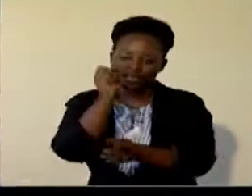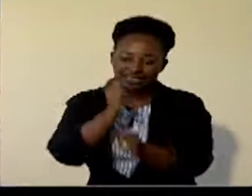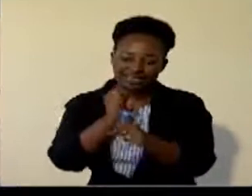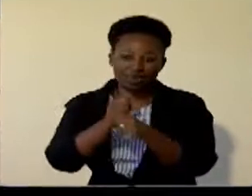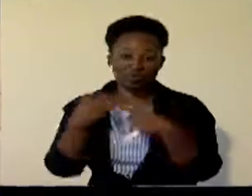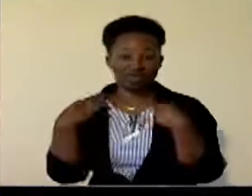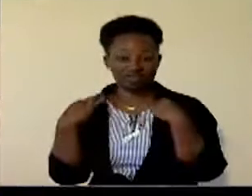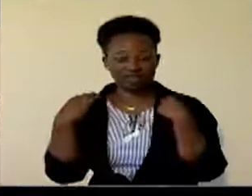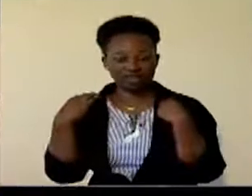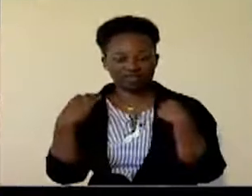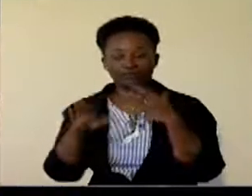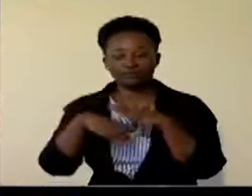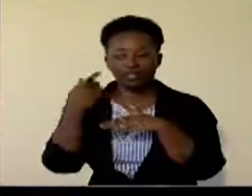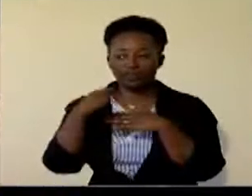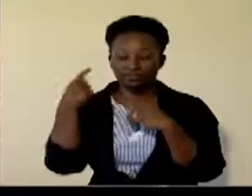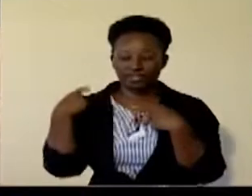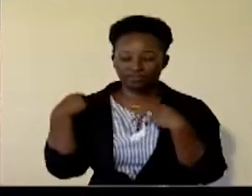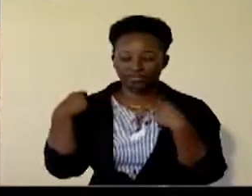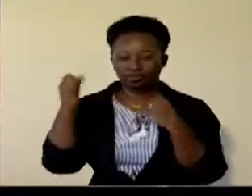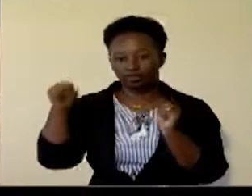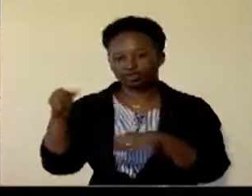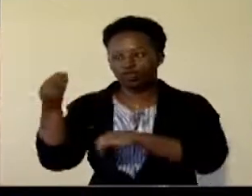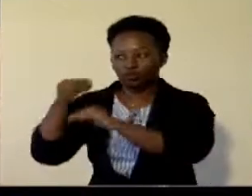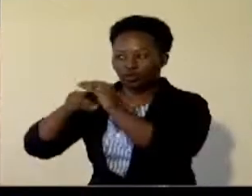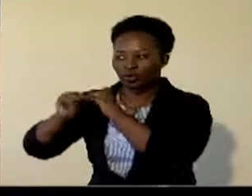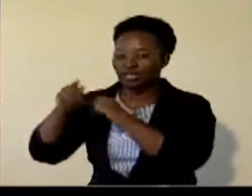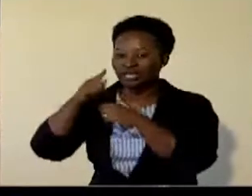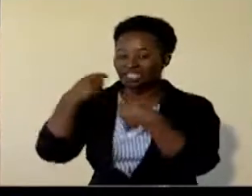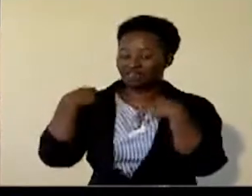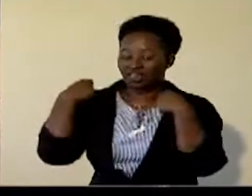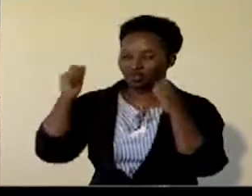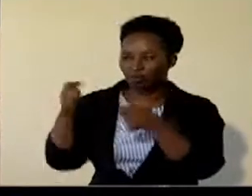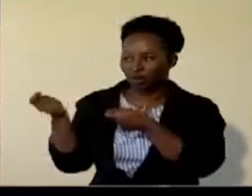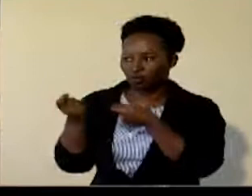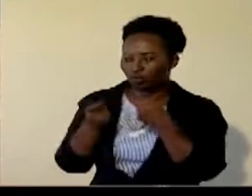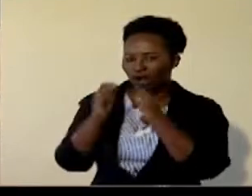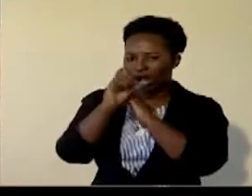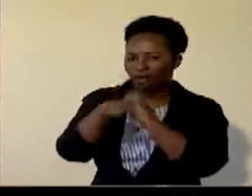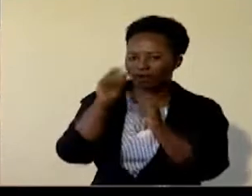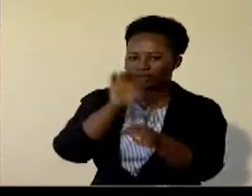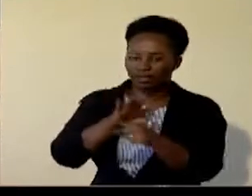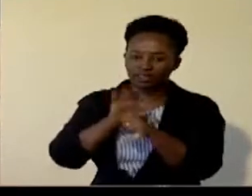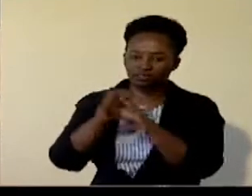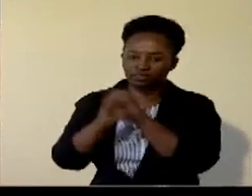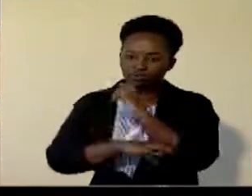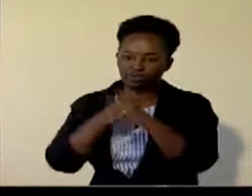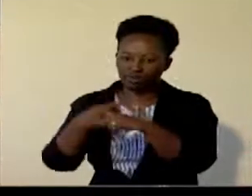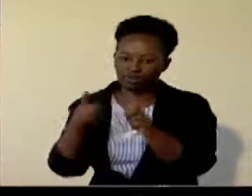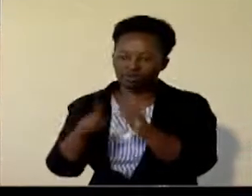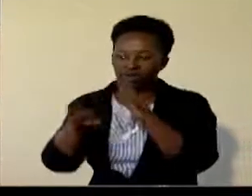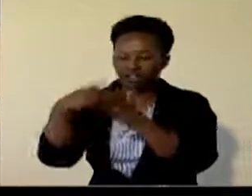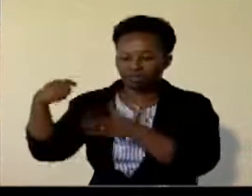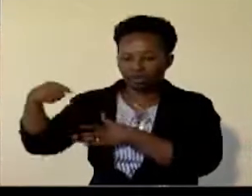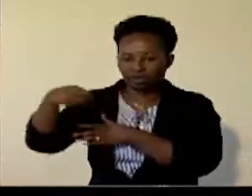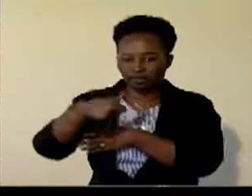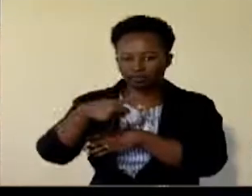export clothes which can attract more people to buy clothes. And the country will be able to sell more,